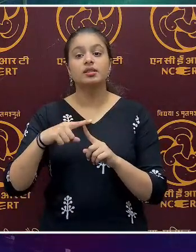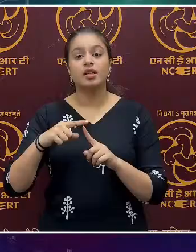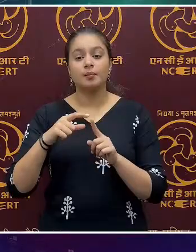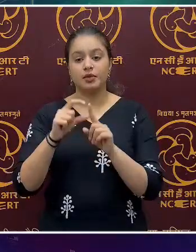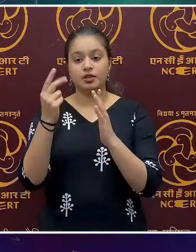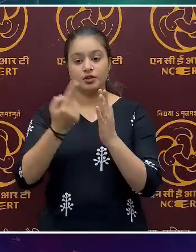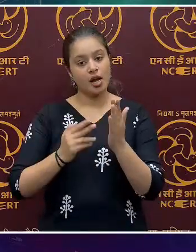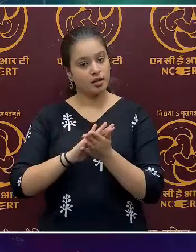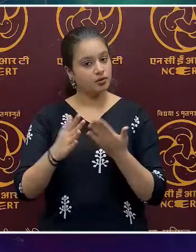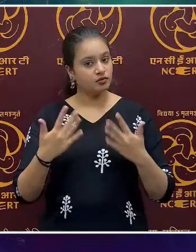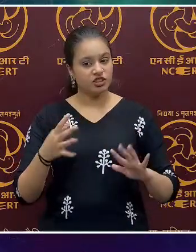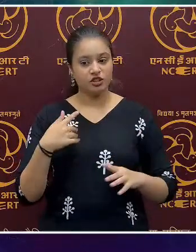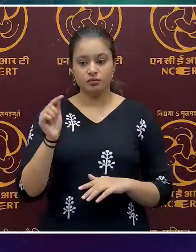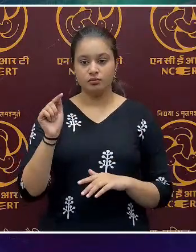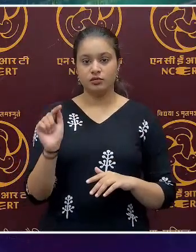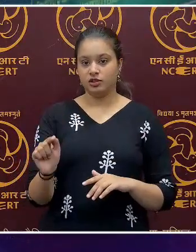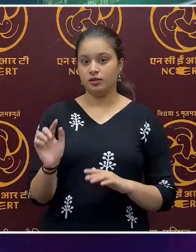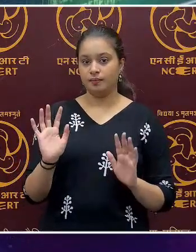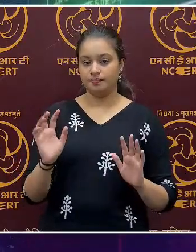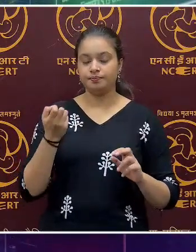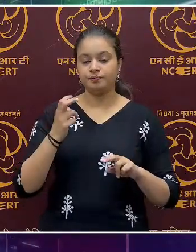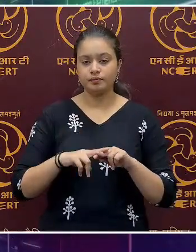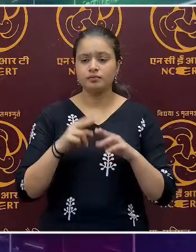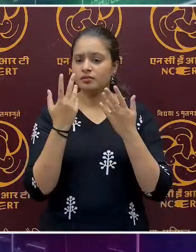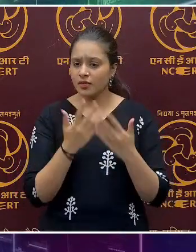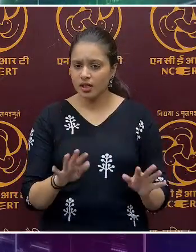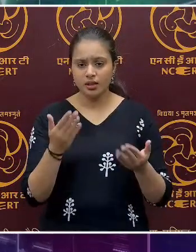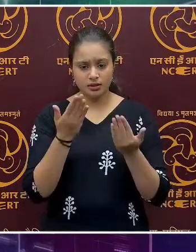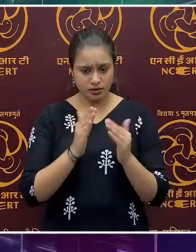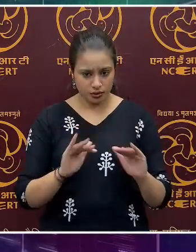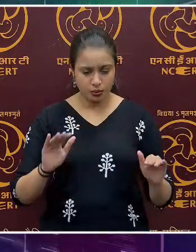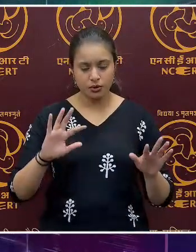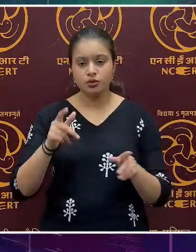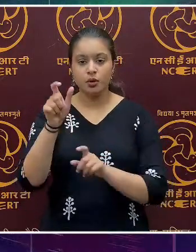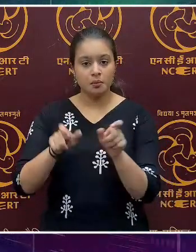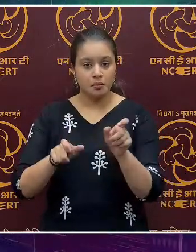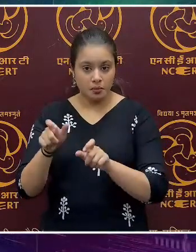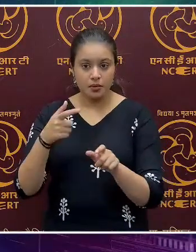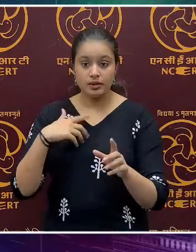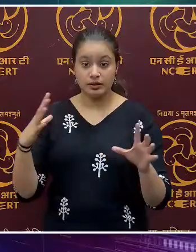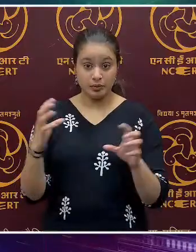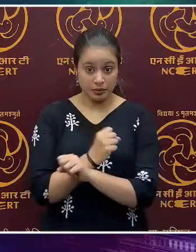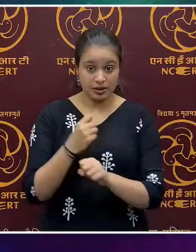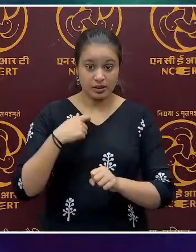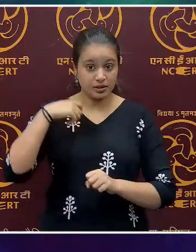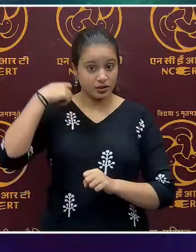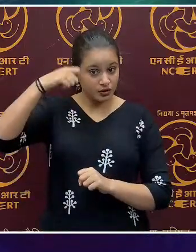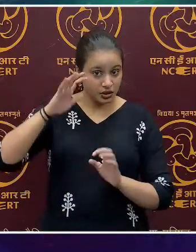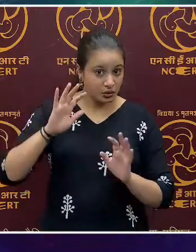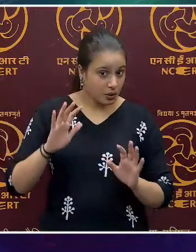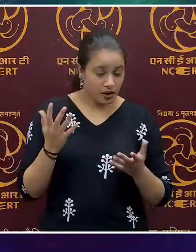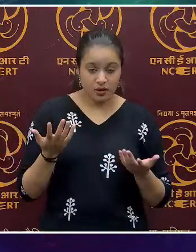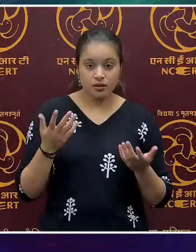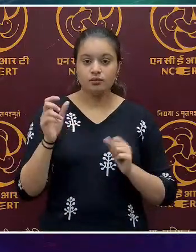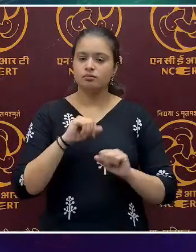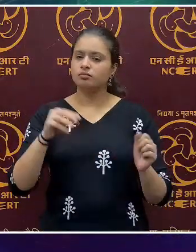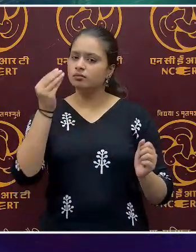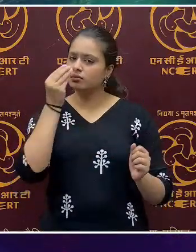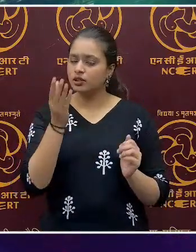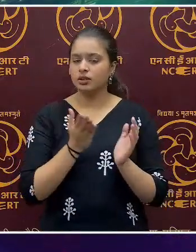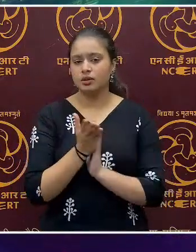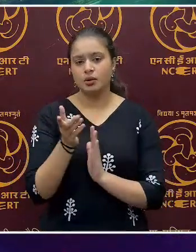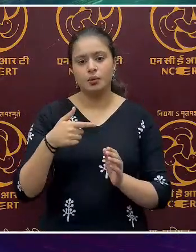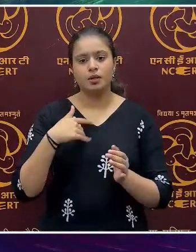completed. So if any user has, suppose if any user missed this video, so he can easily go through